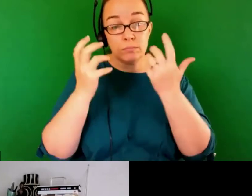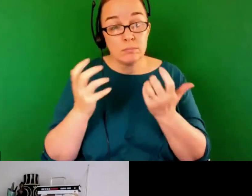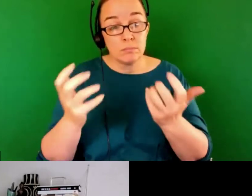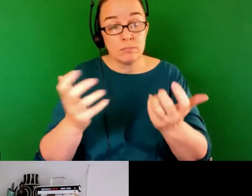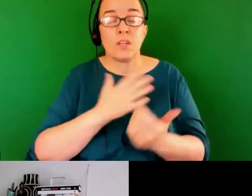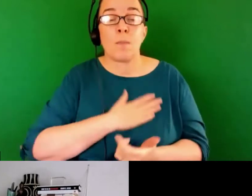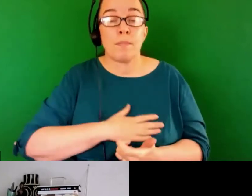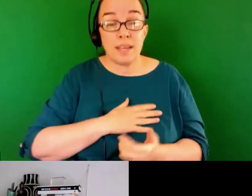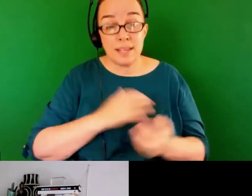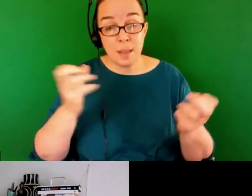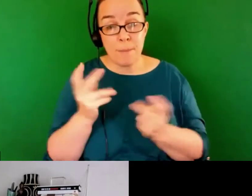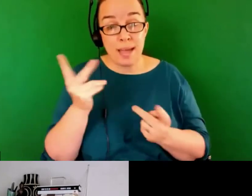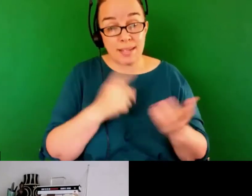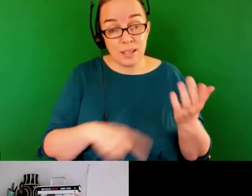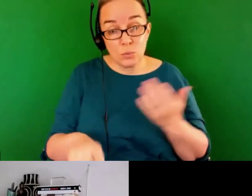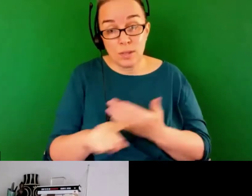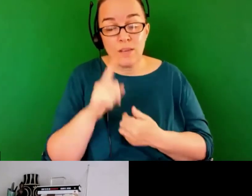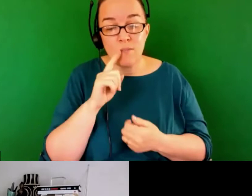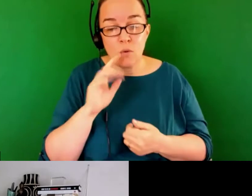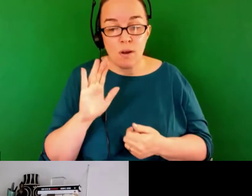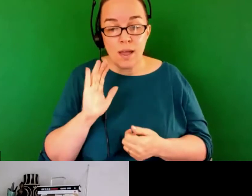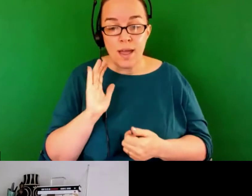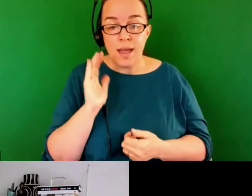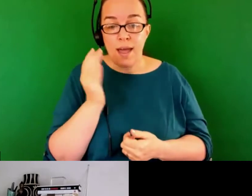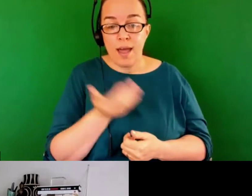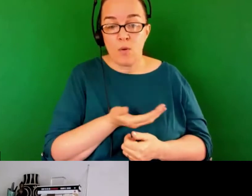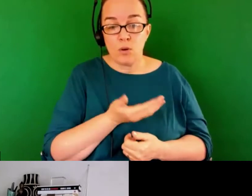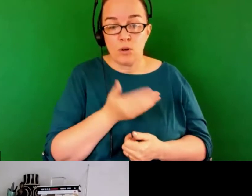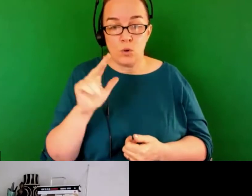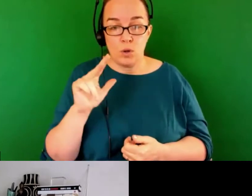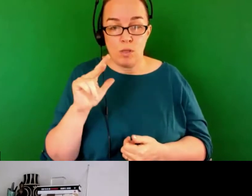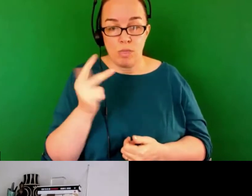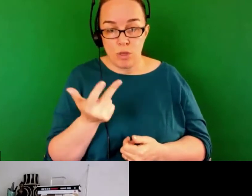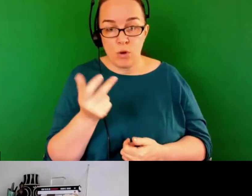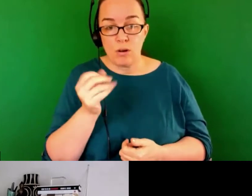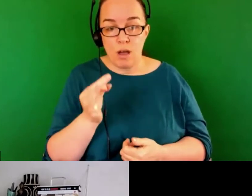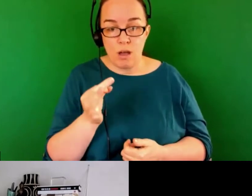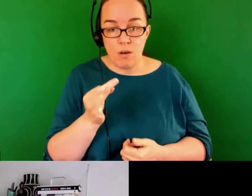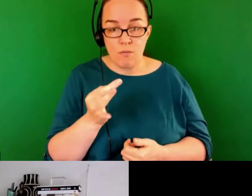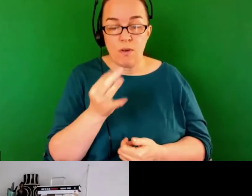please come back next week for our third of the